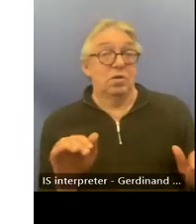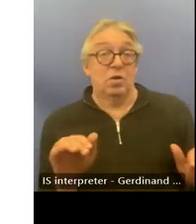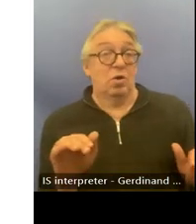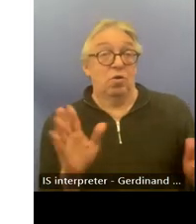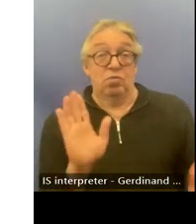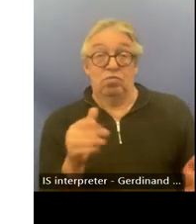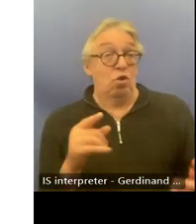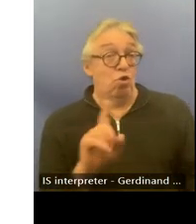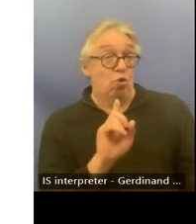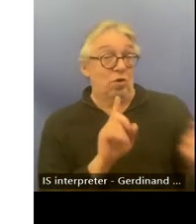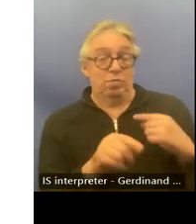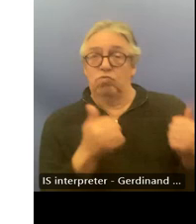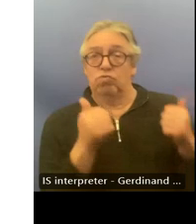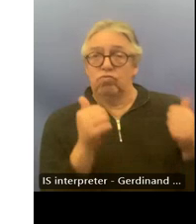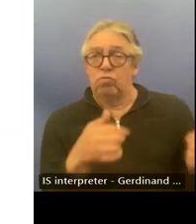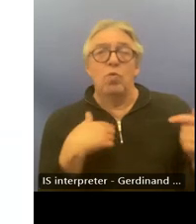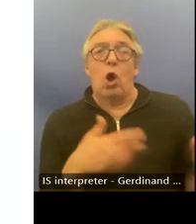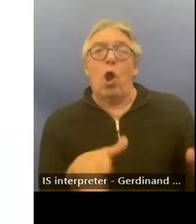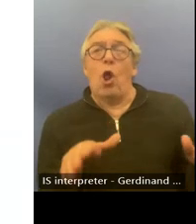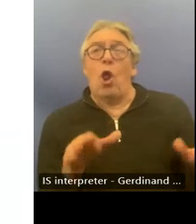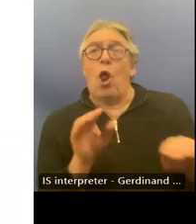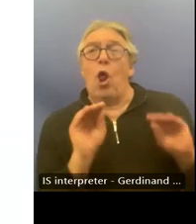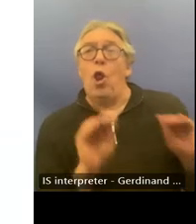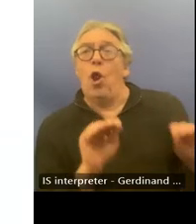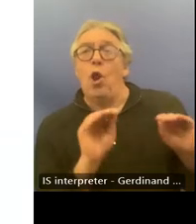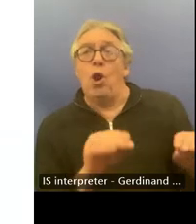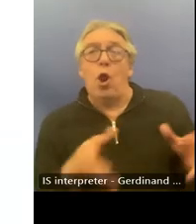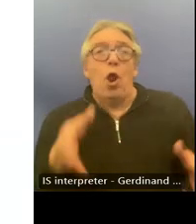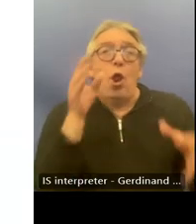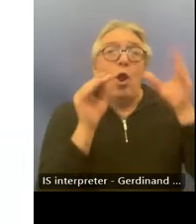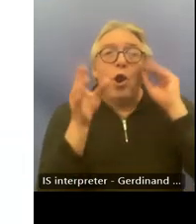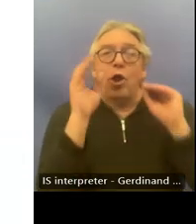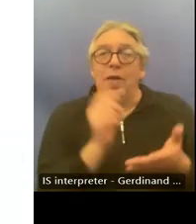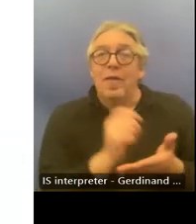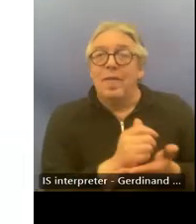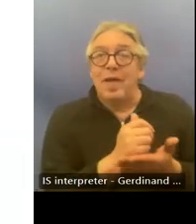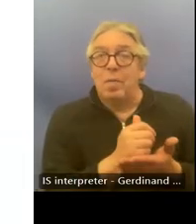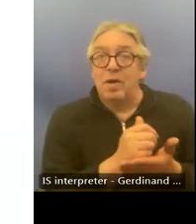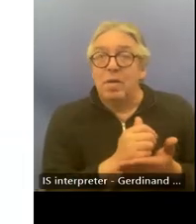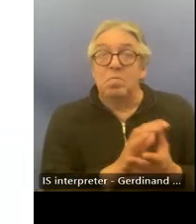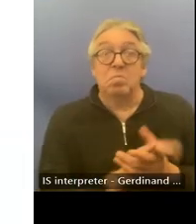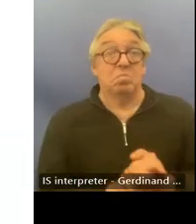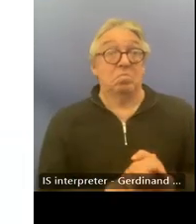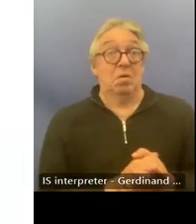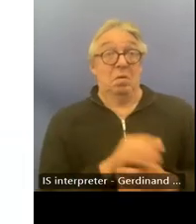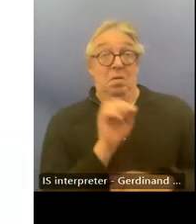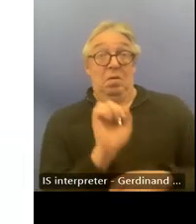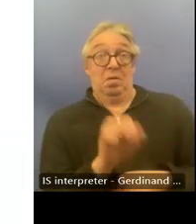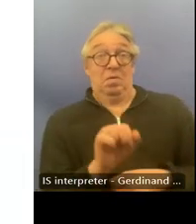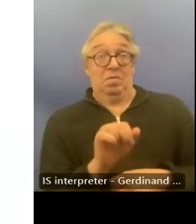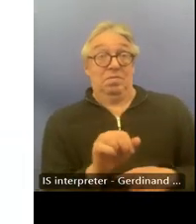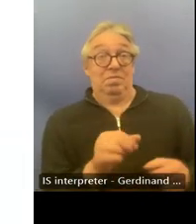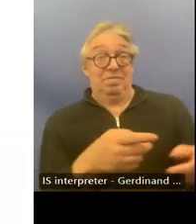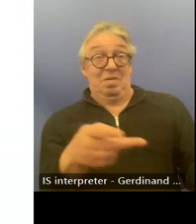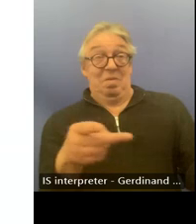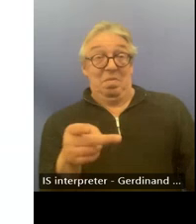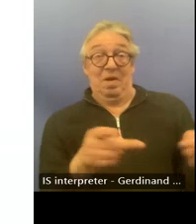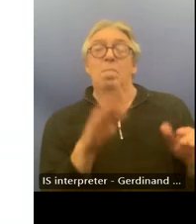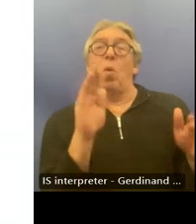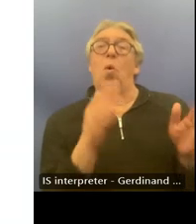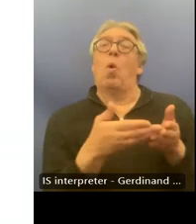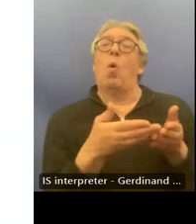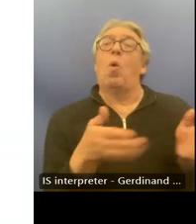learning therapy for our children development. Actually, this place is more a really open place. It's